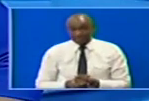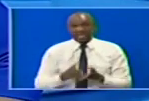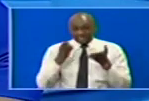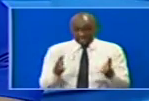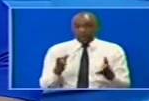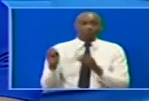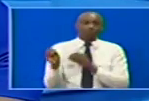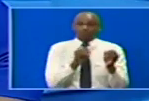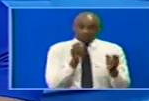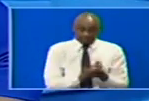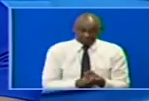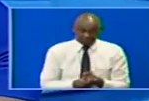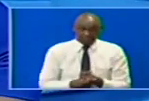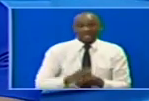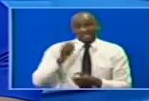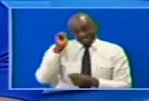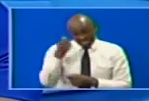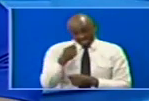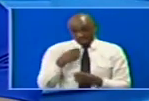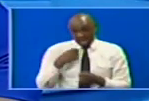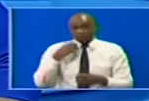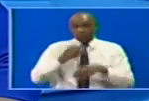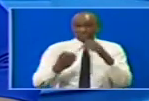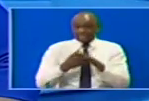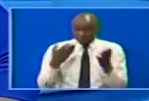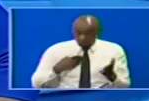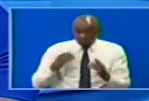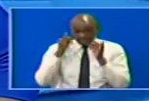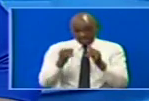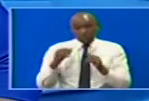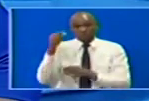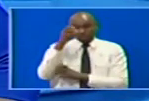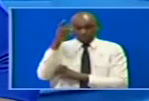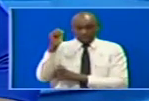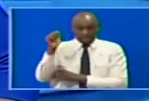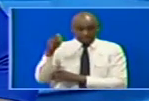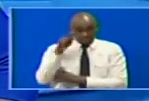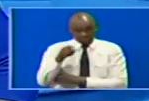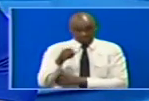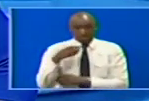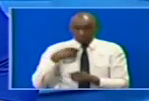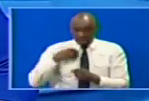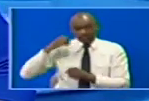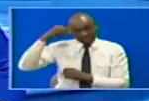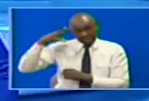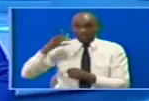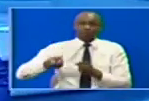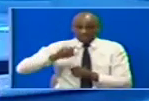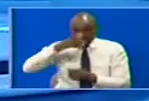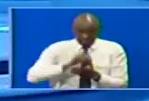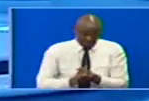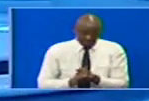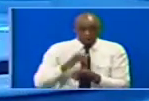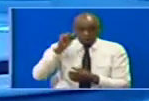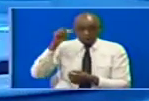All right, let's now move on. And Kenya is set to commission the construction of a new geothermal plant this year to boost power supply in the country. The